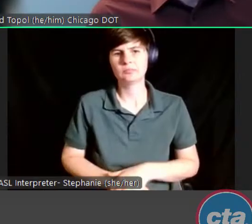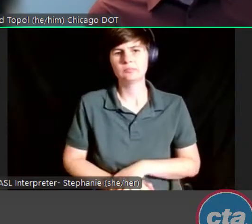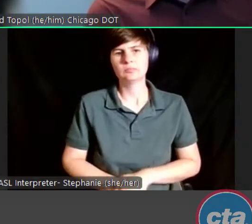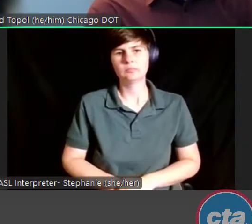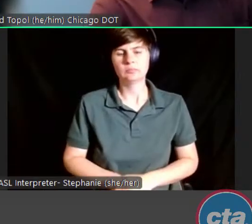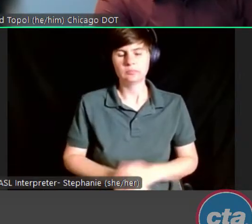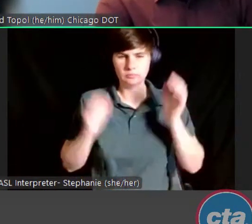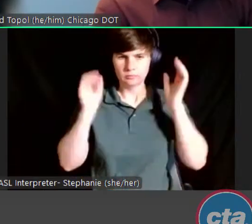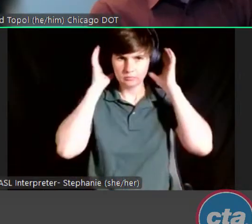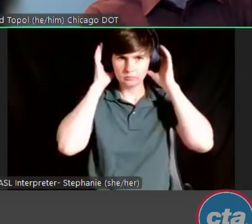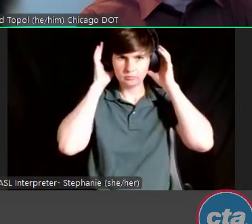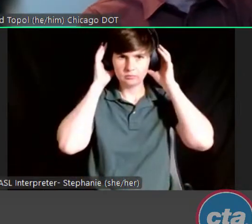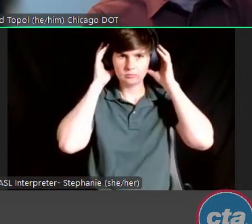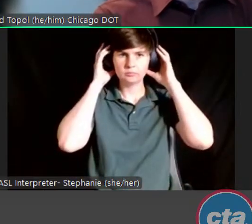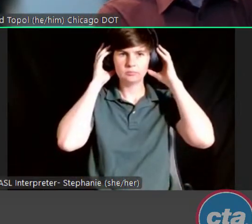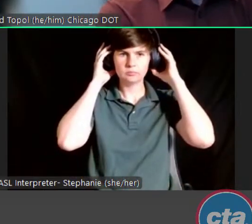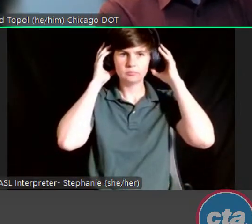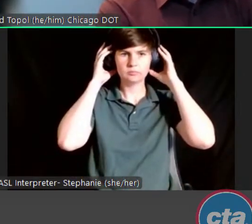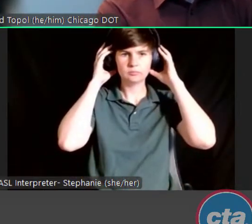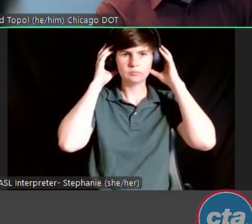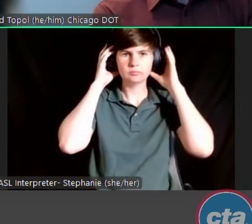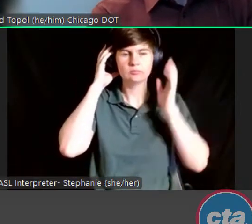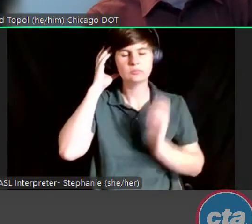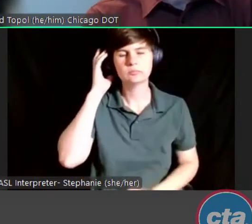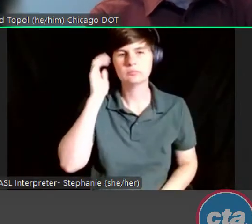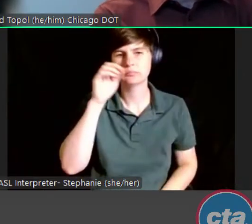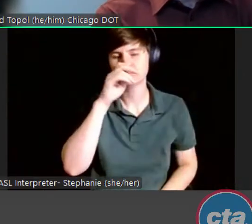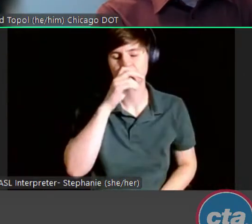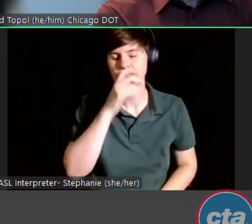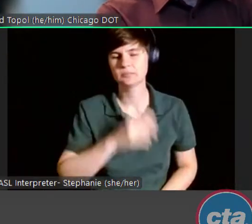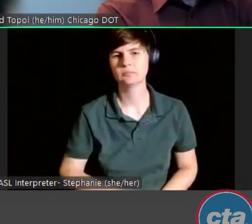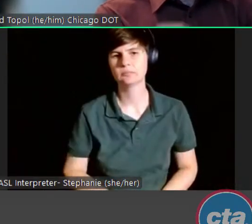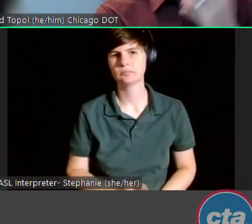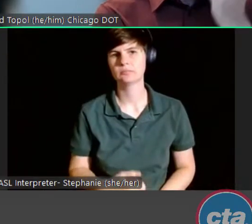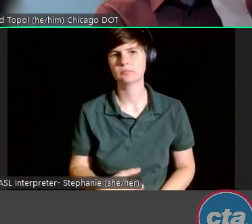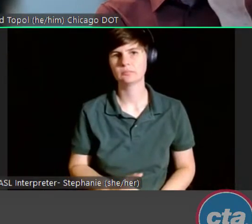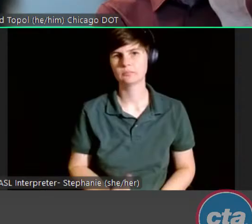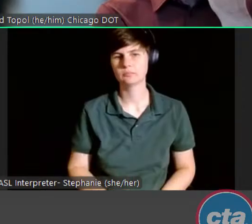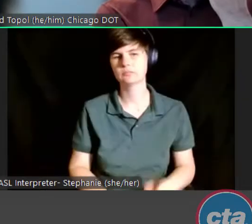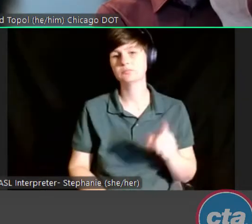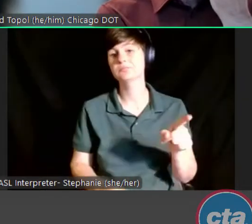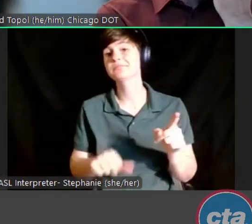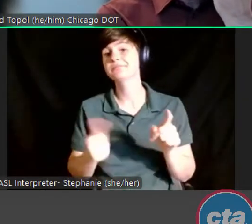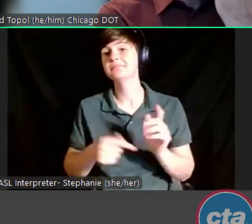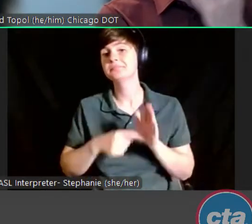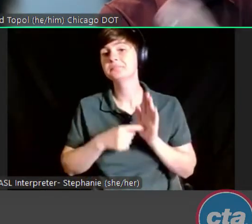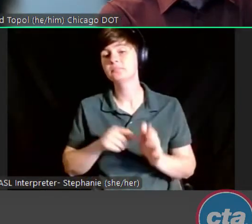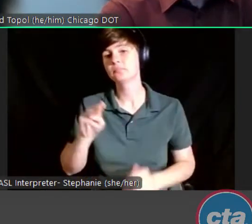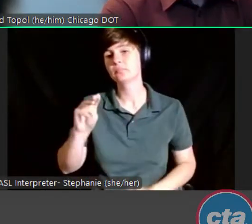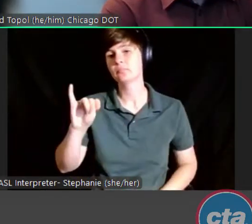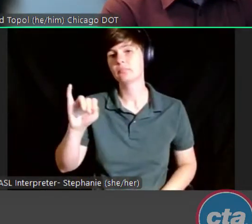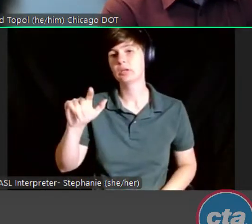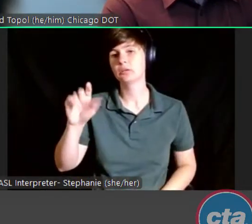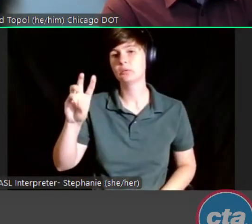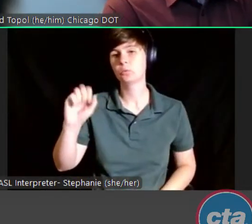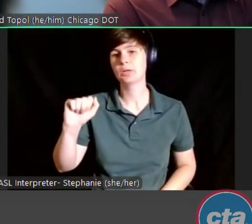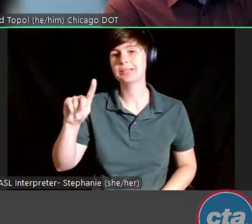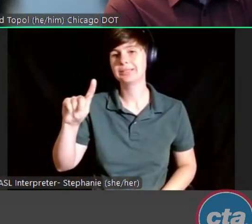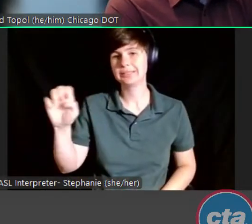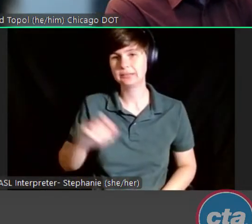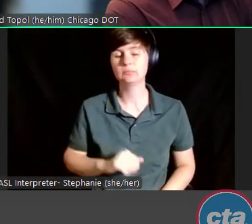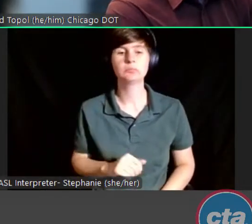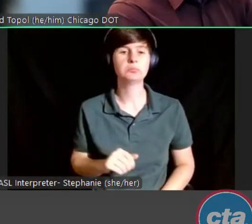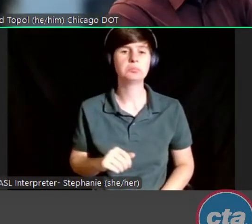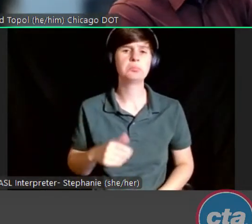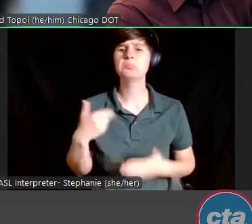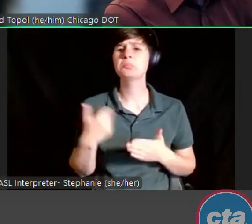We have another example here where we have, this is another example from Milwaukee. This would be near somewhere south